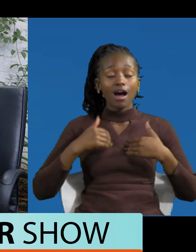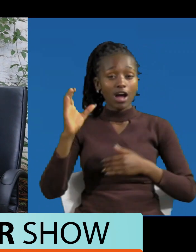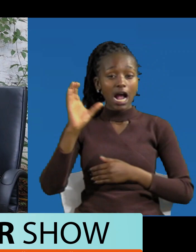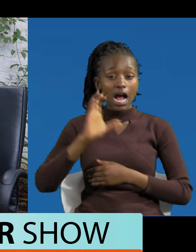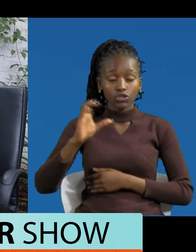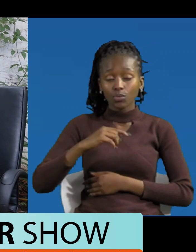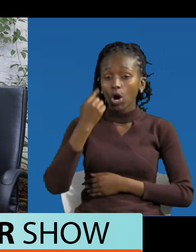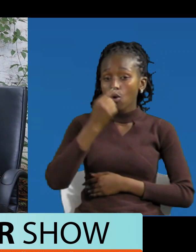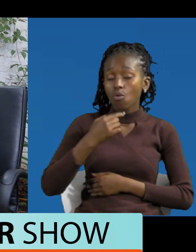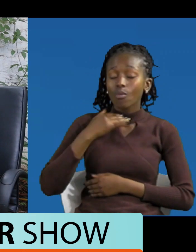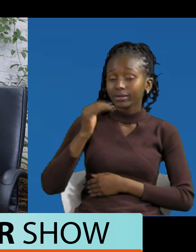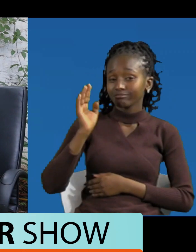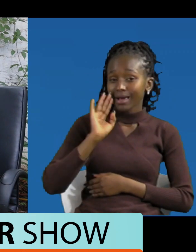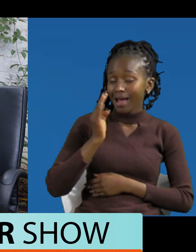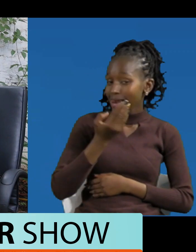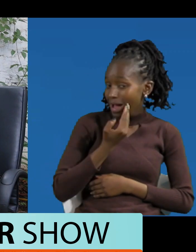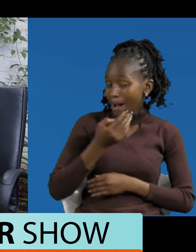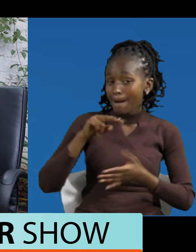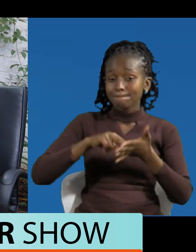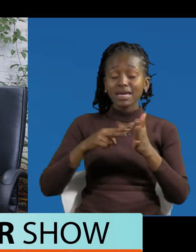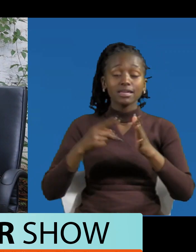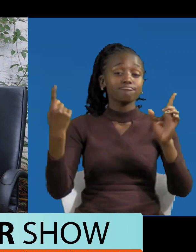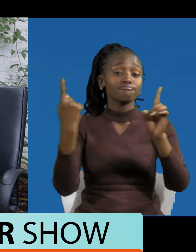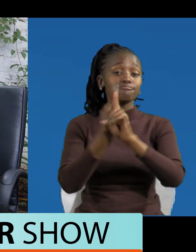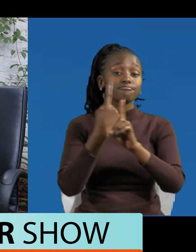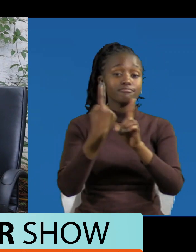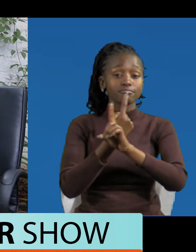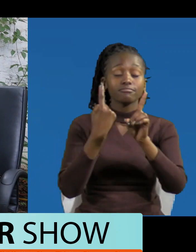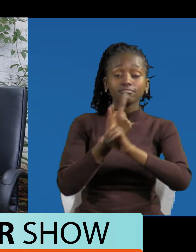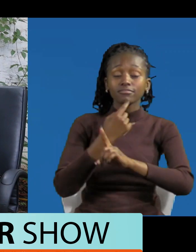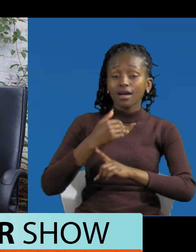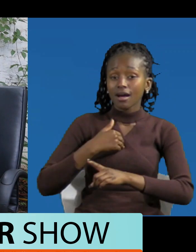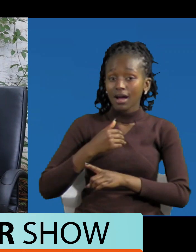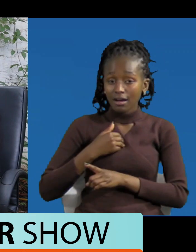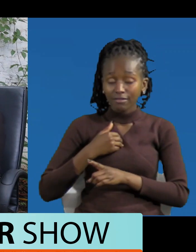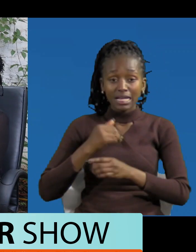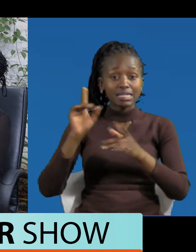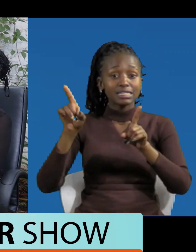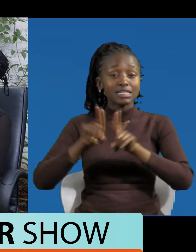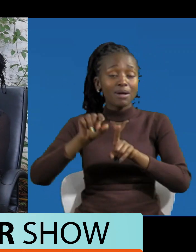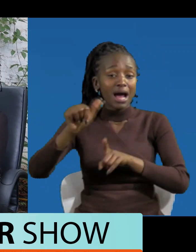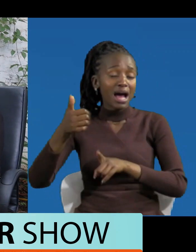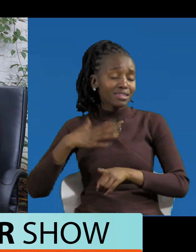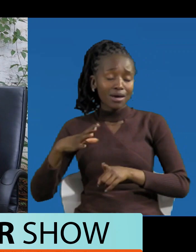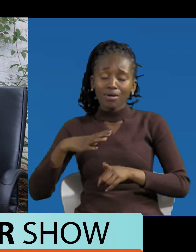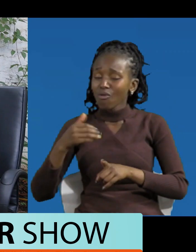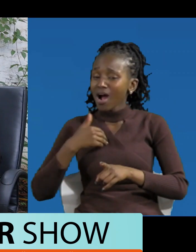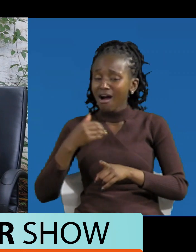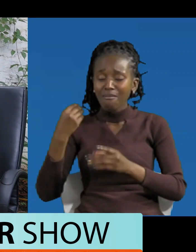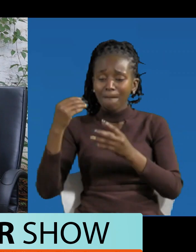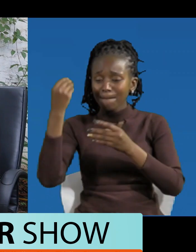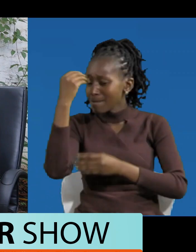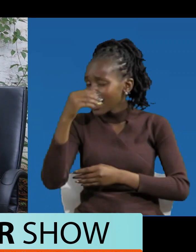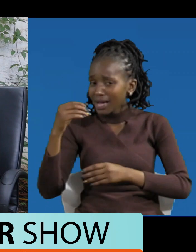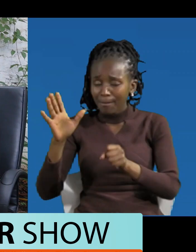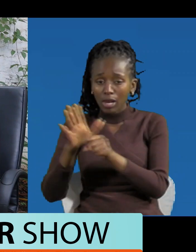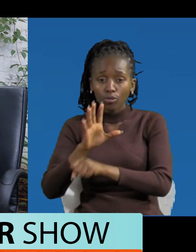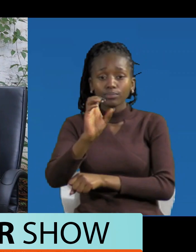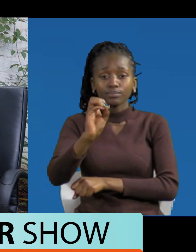very, very simple makeup, for example, for the high-end clients who doesn't want a lot of makeup. So it depends with